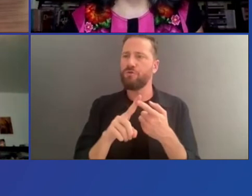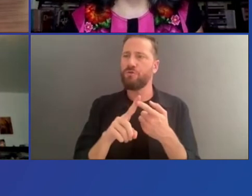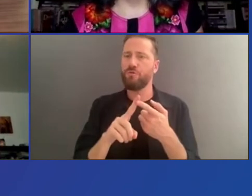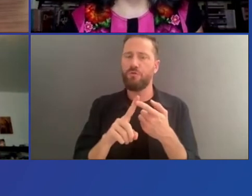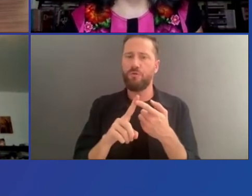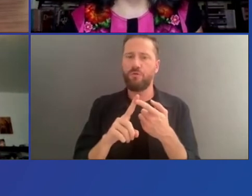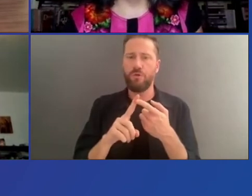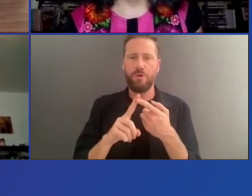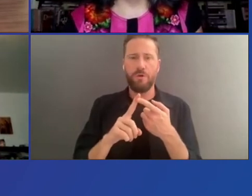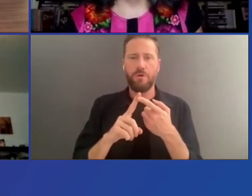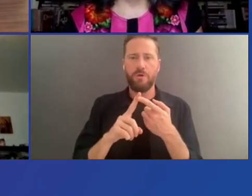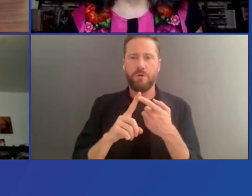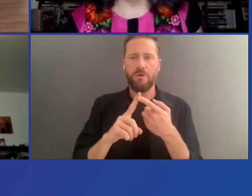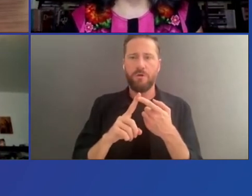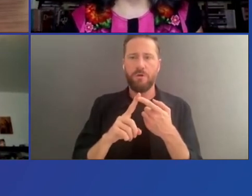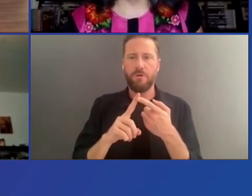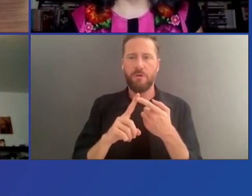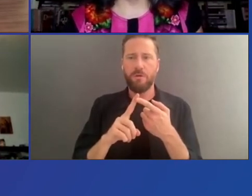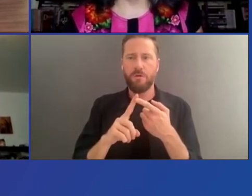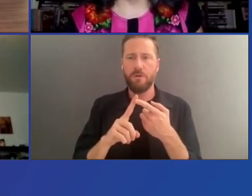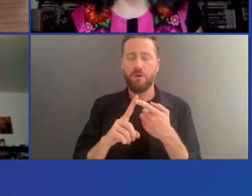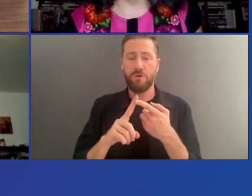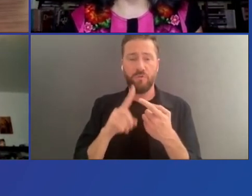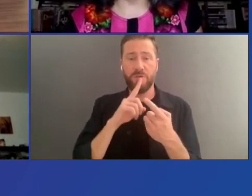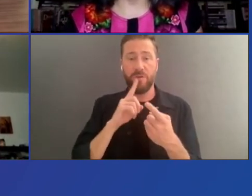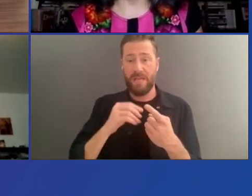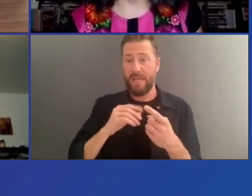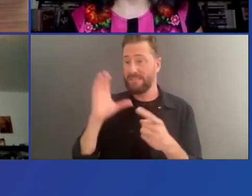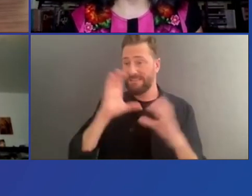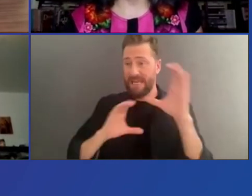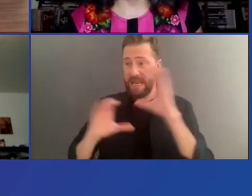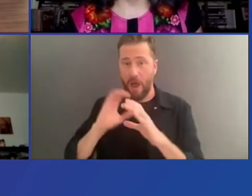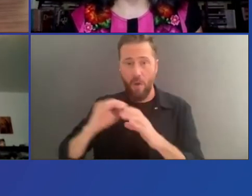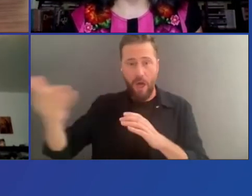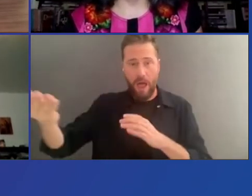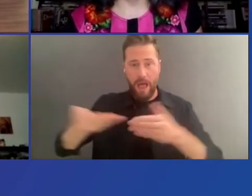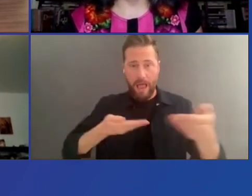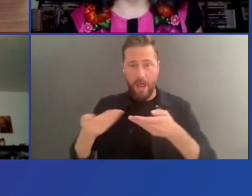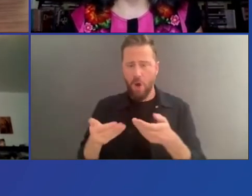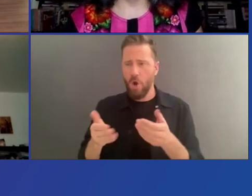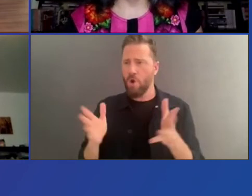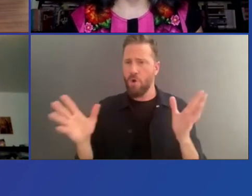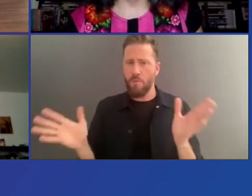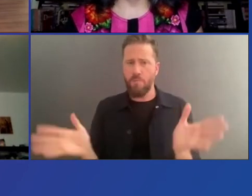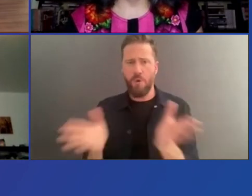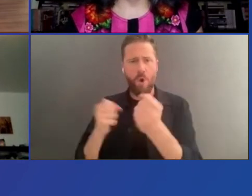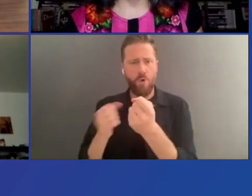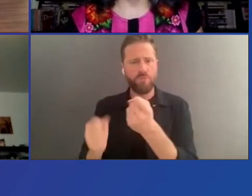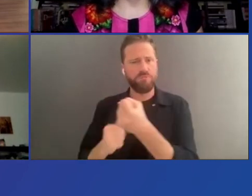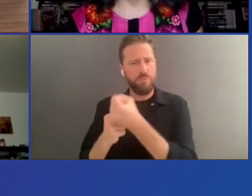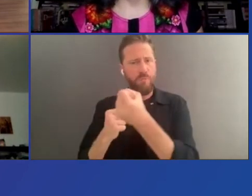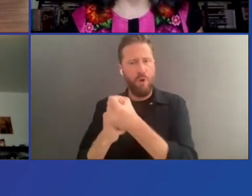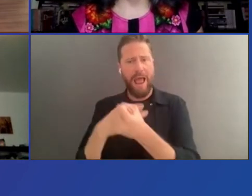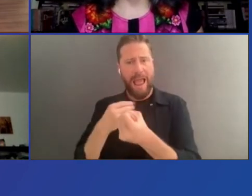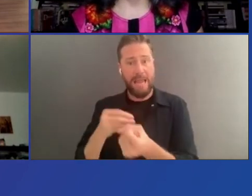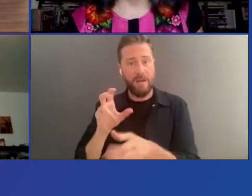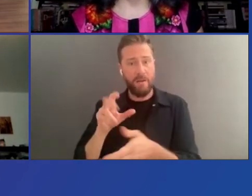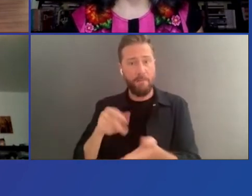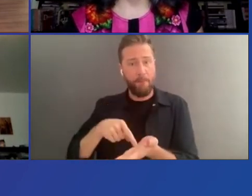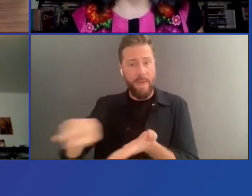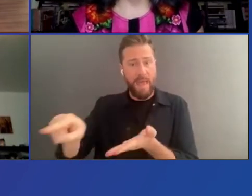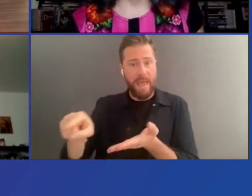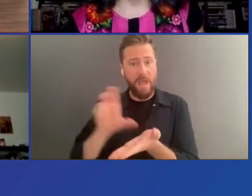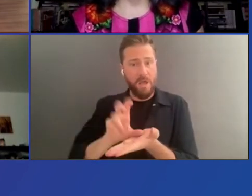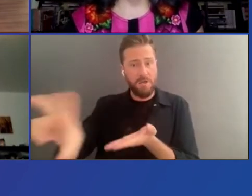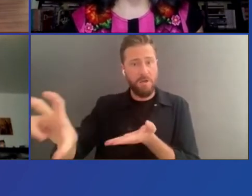hire, and promote and fairly compensate artists that are in that category that we have placed in,